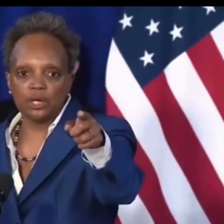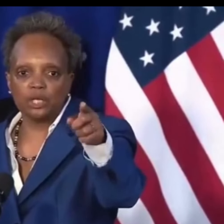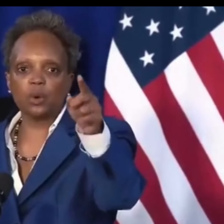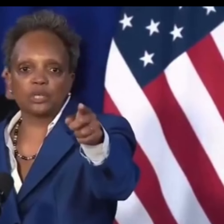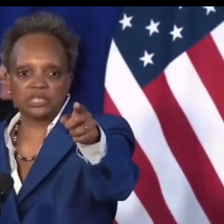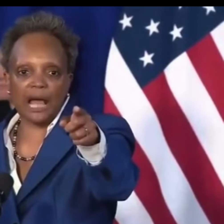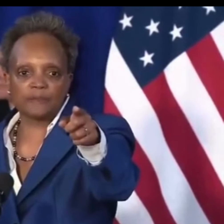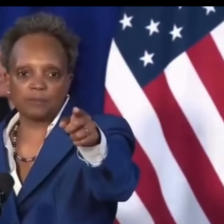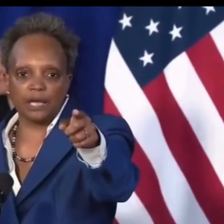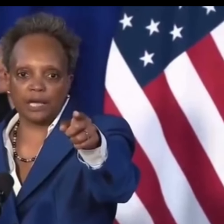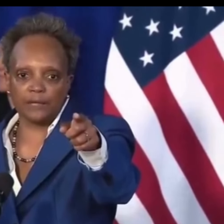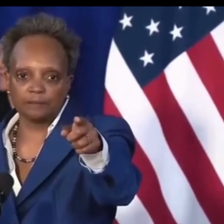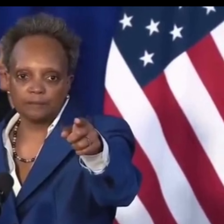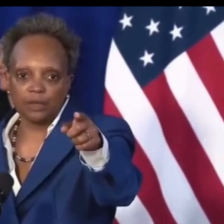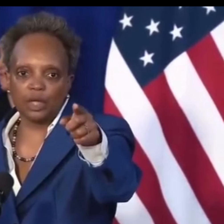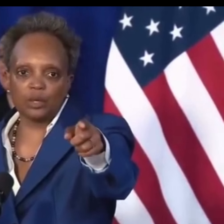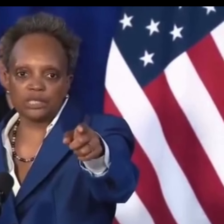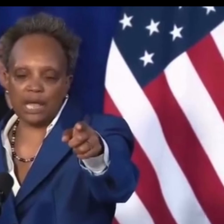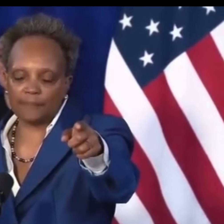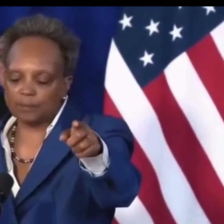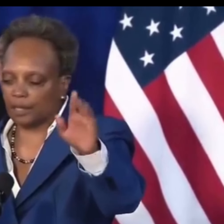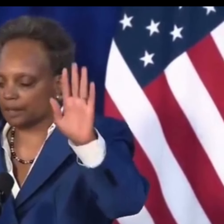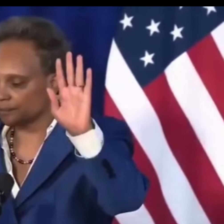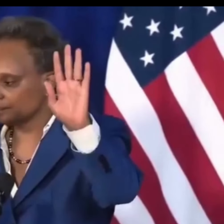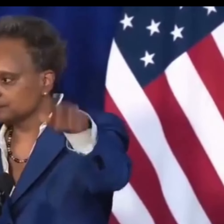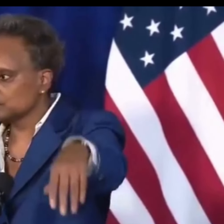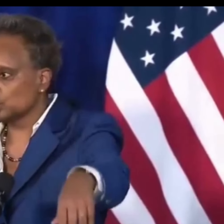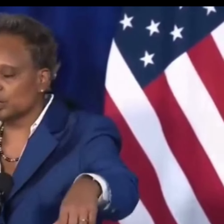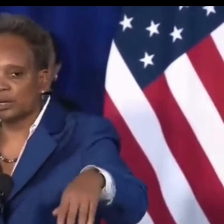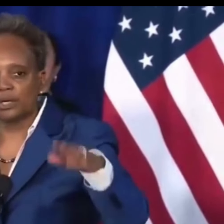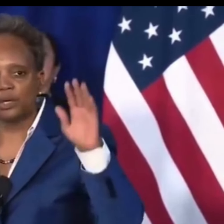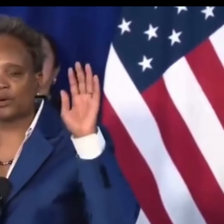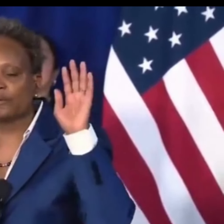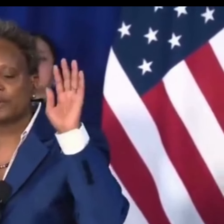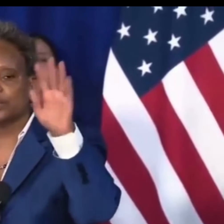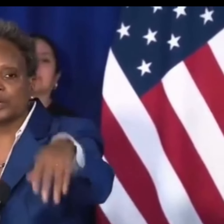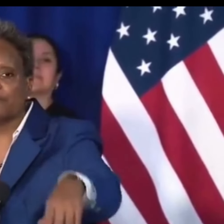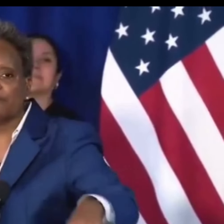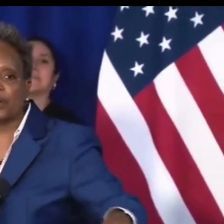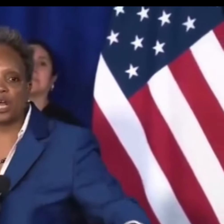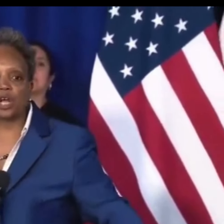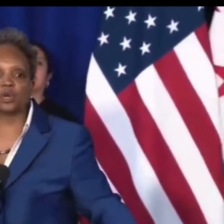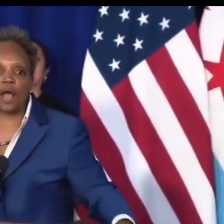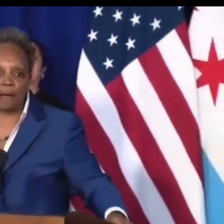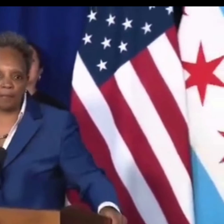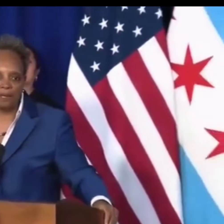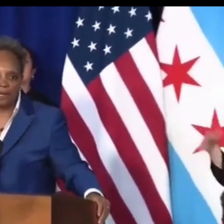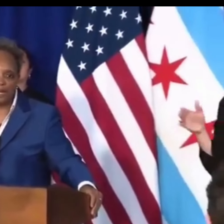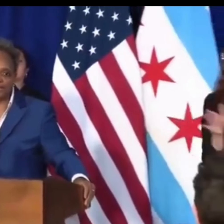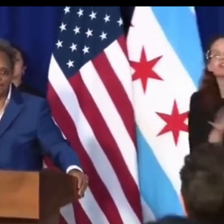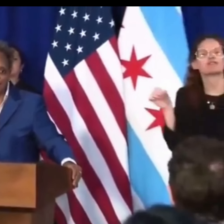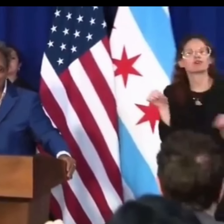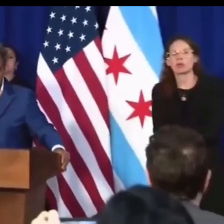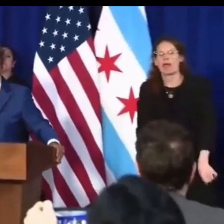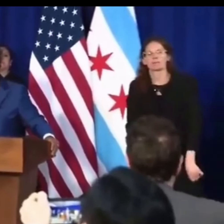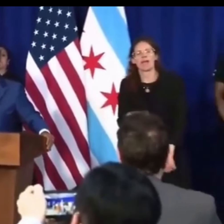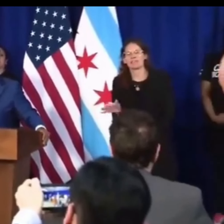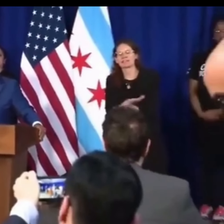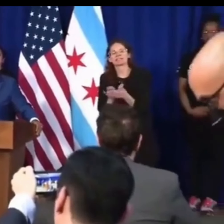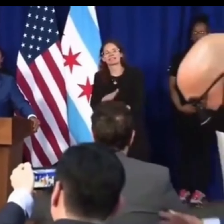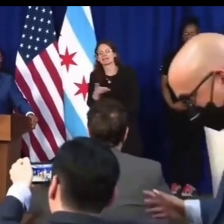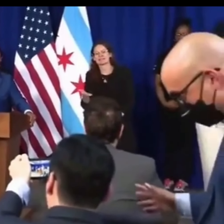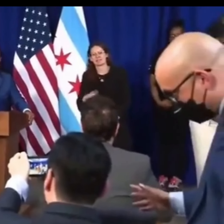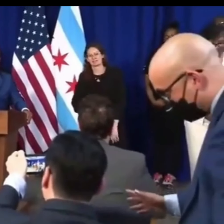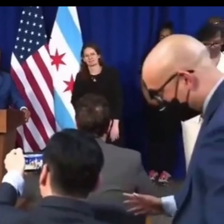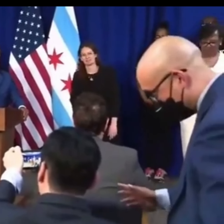No, sir. You will stop speaking. You will stop speaking. You're full of crap. And that's the nicest thing